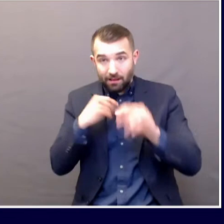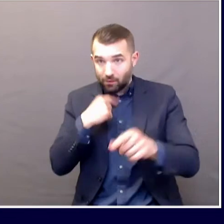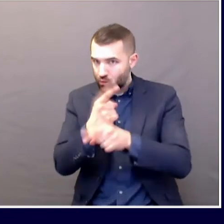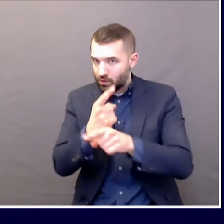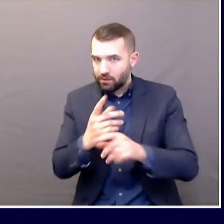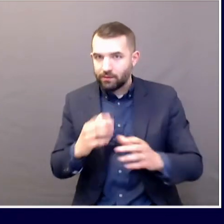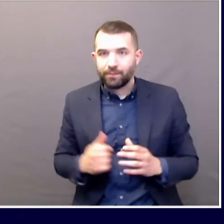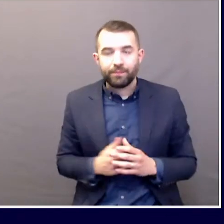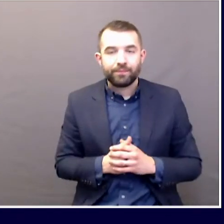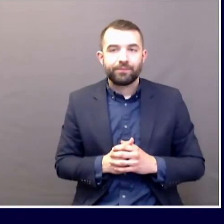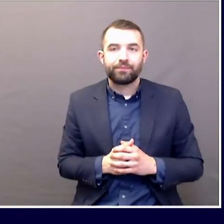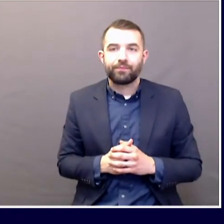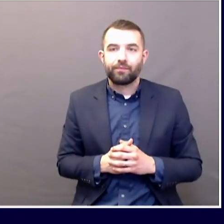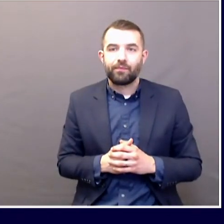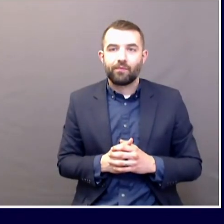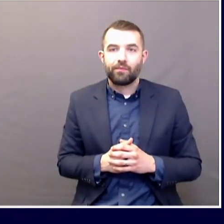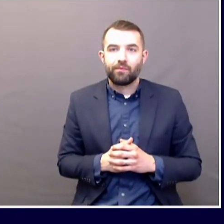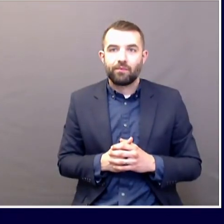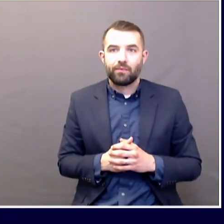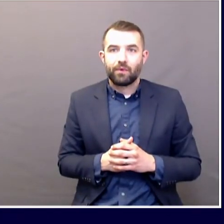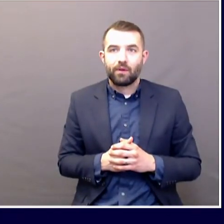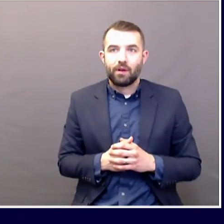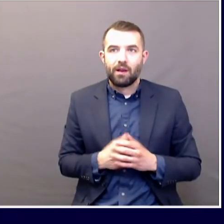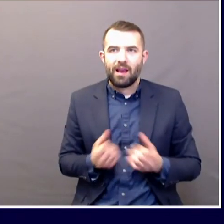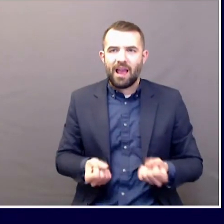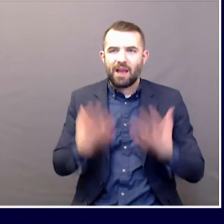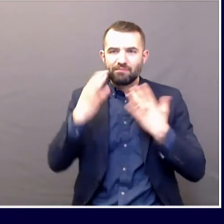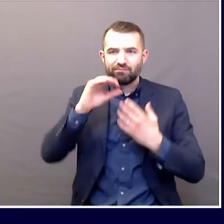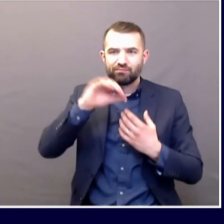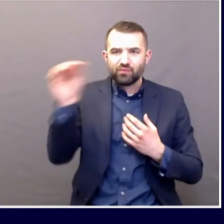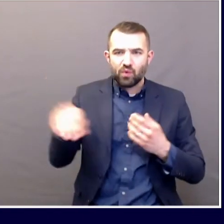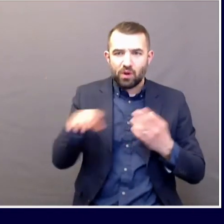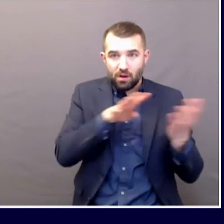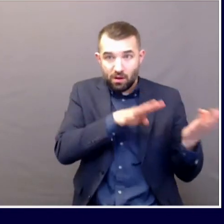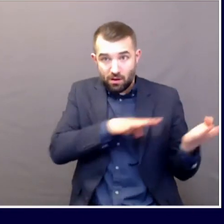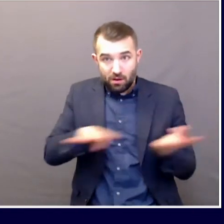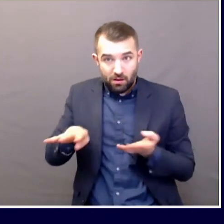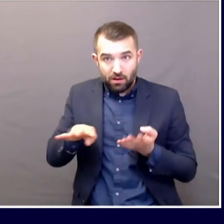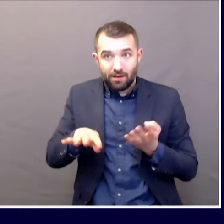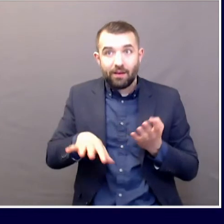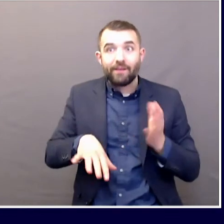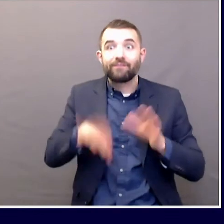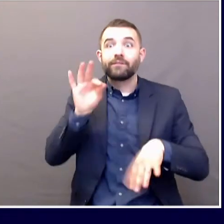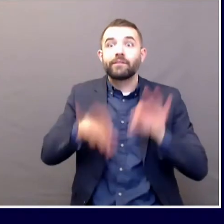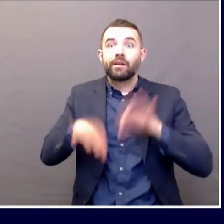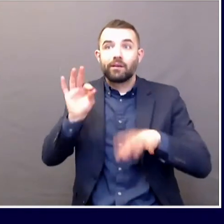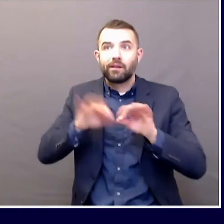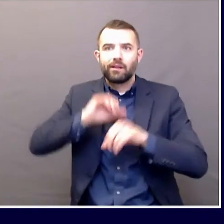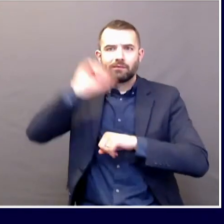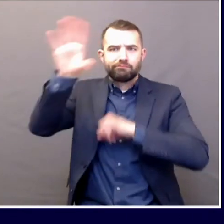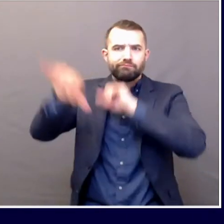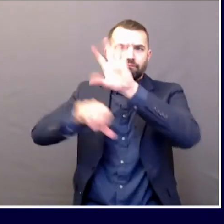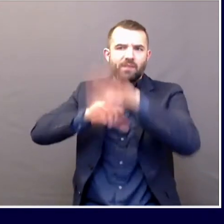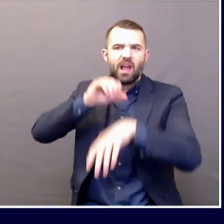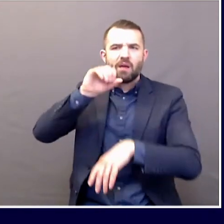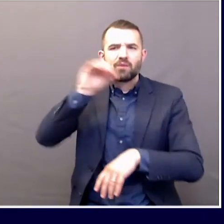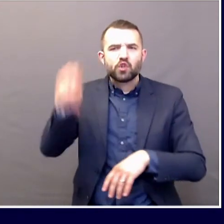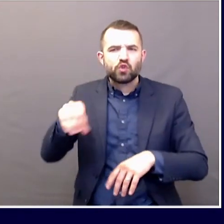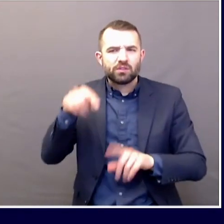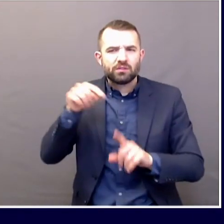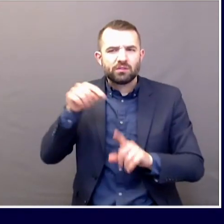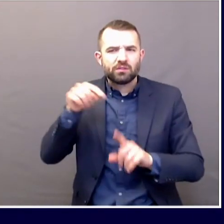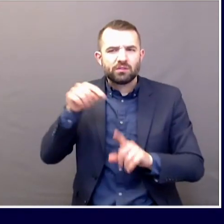for samples to be checked for variants? I'll have to check. We are, the last time I looked at this, we